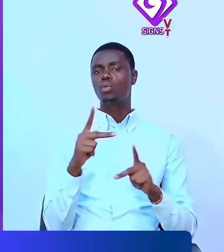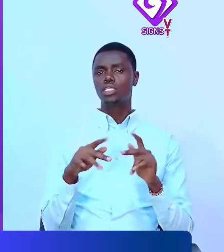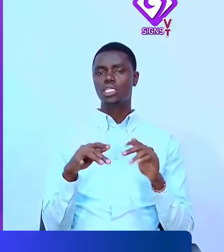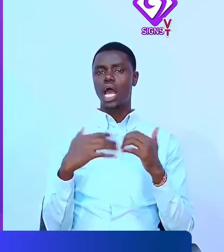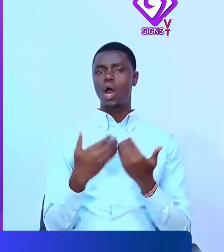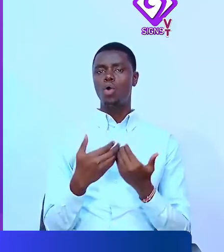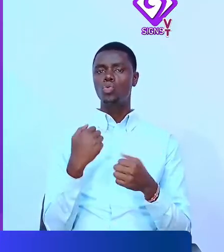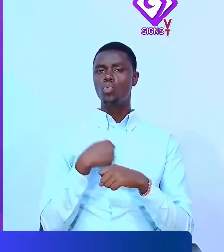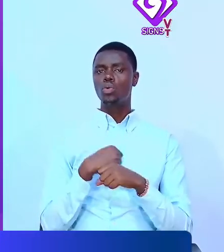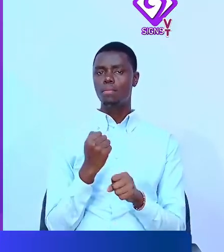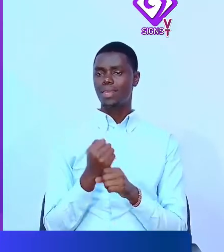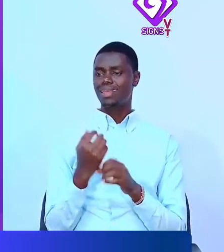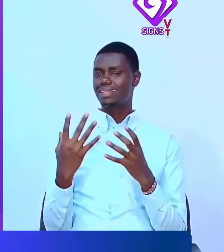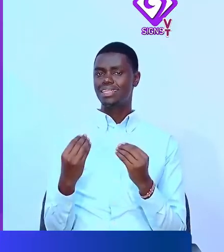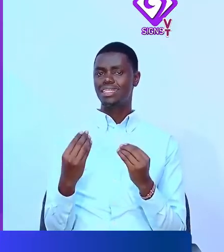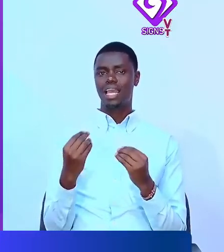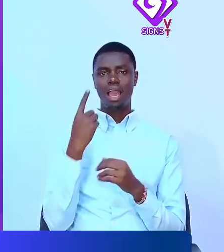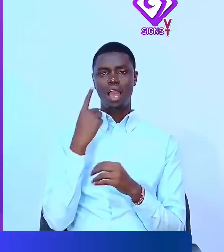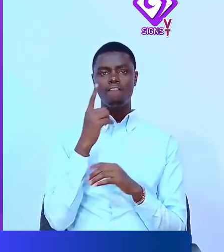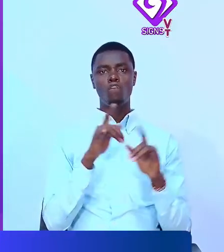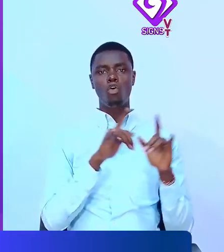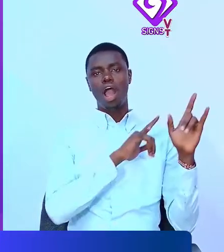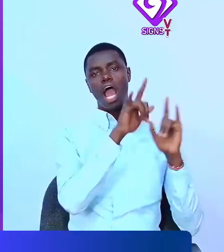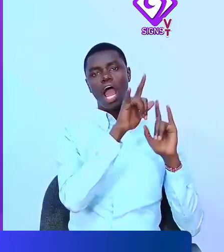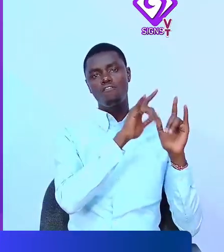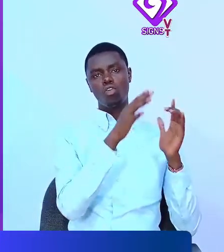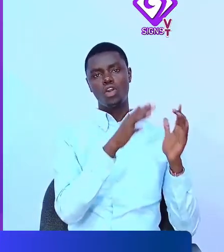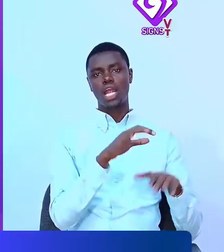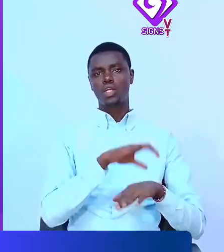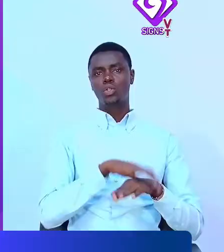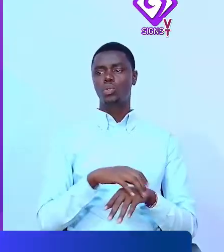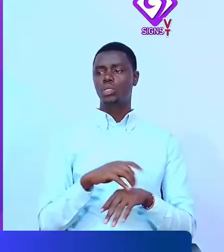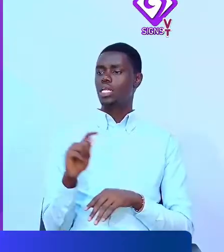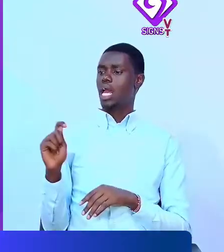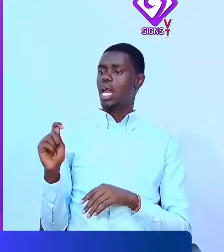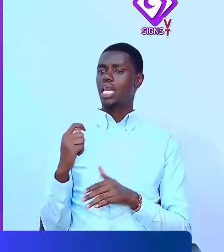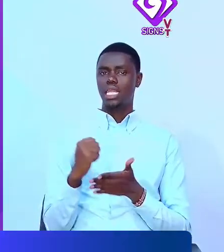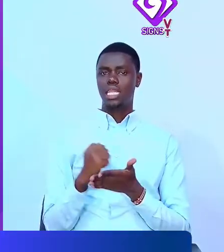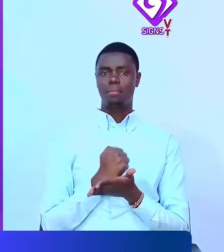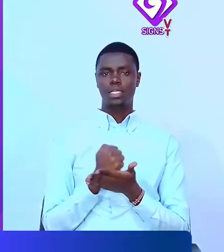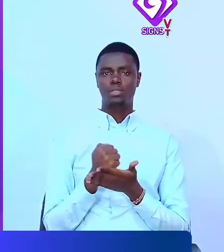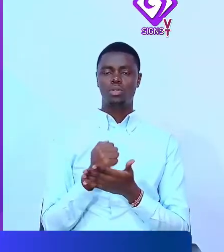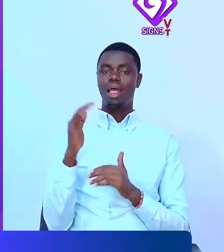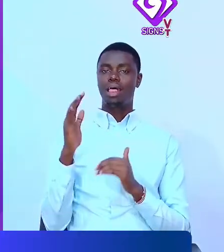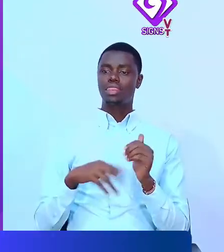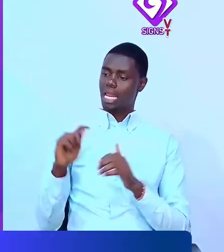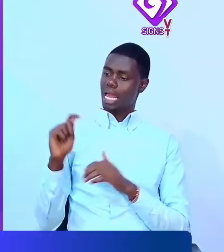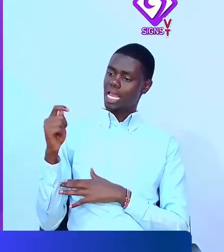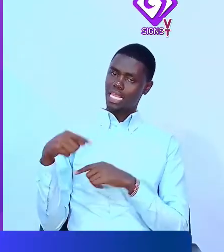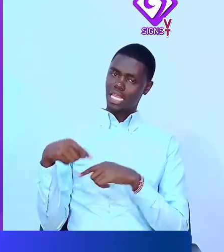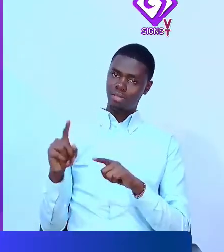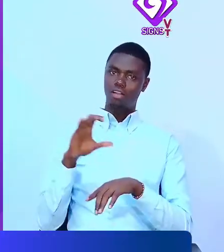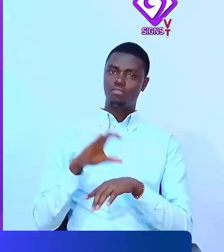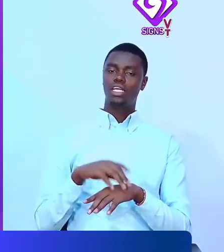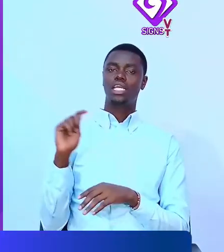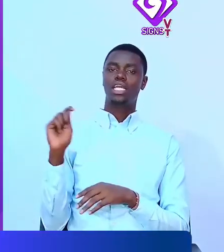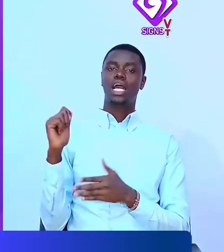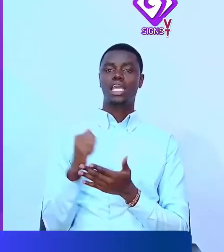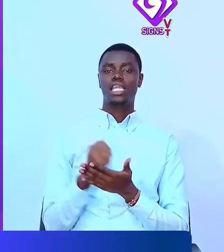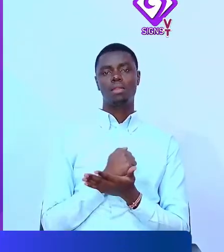it easier for a foreigner to get a Kenyan passport than a Kenyan himself getting a Kenyan